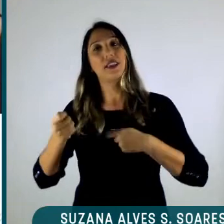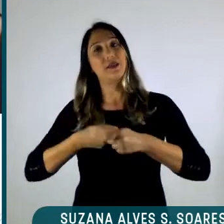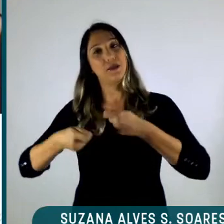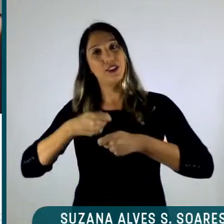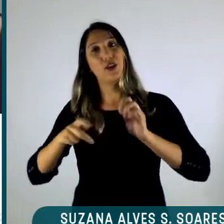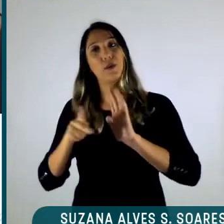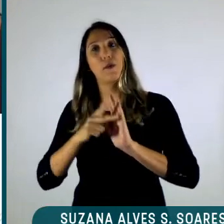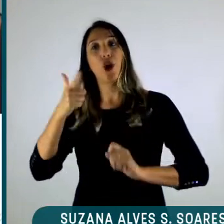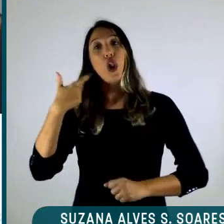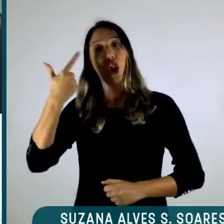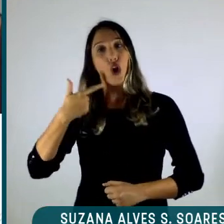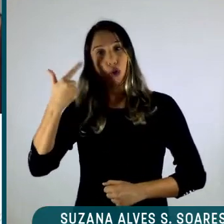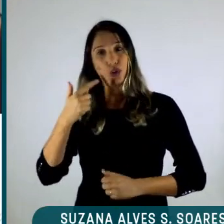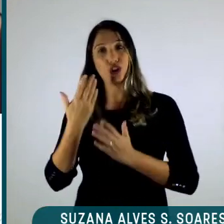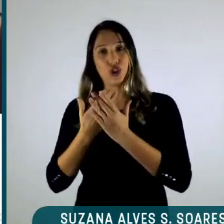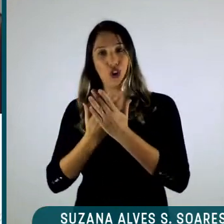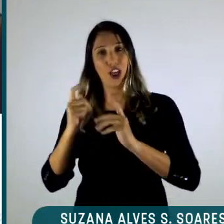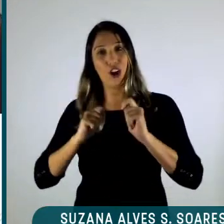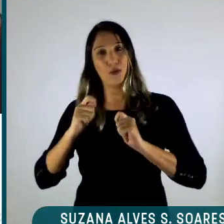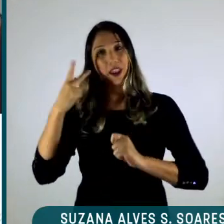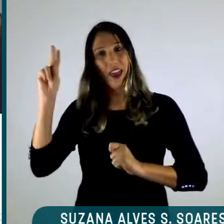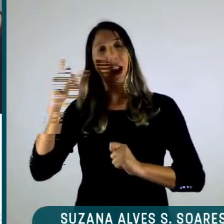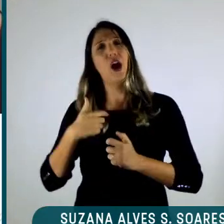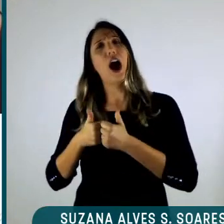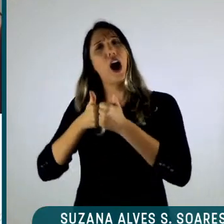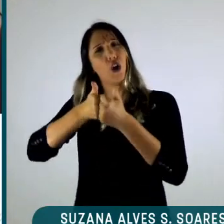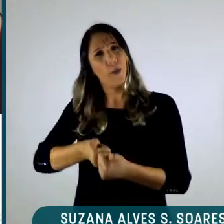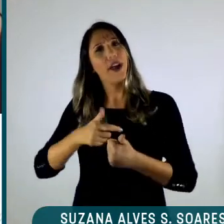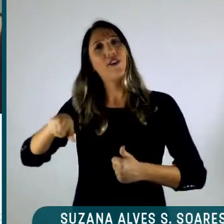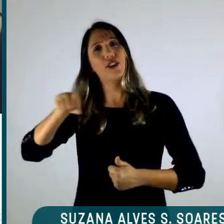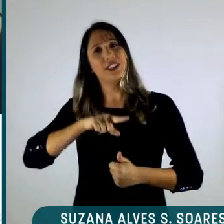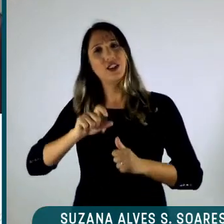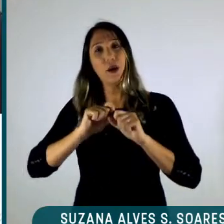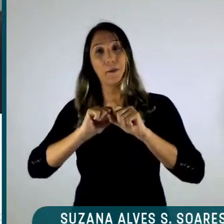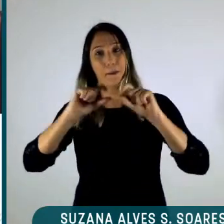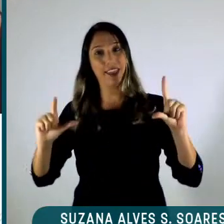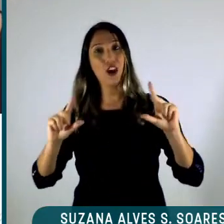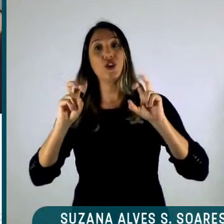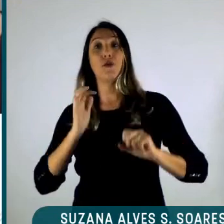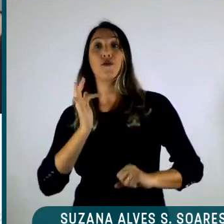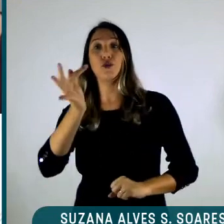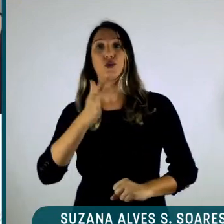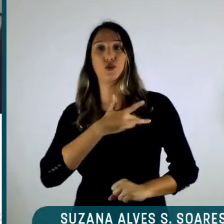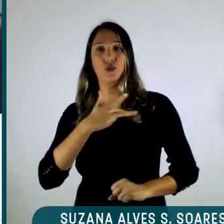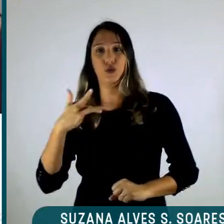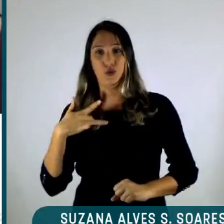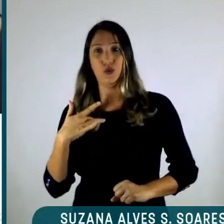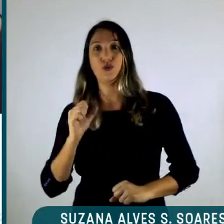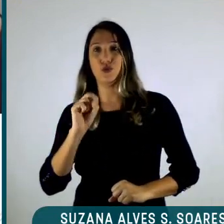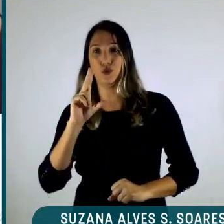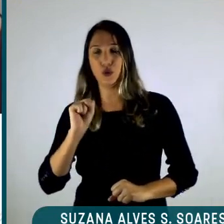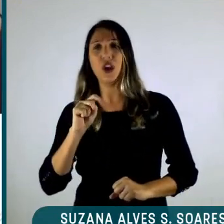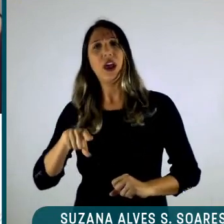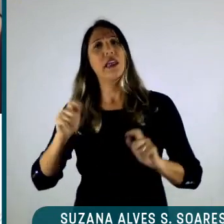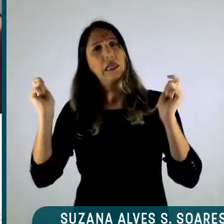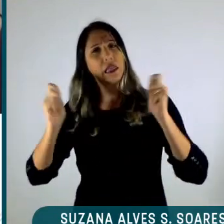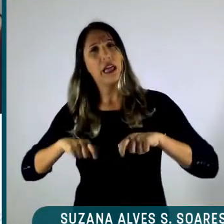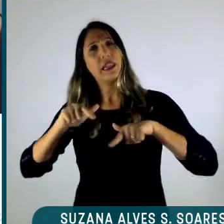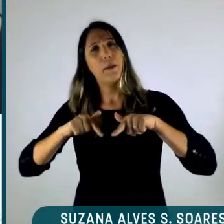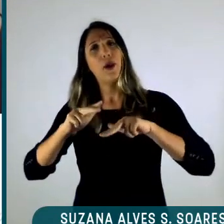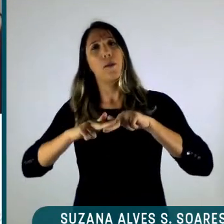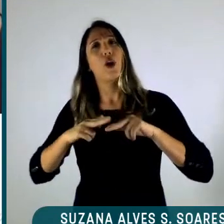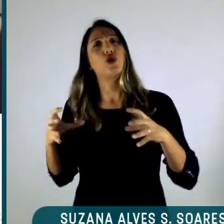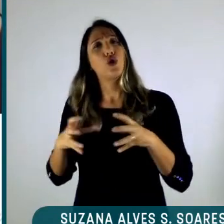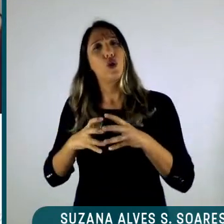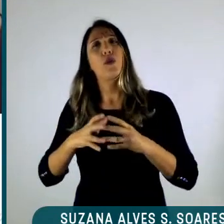I'm a master's degree student at the London School of Economics. I'll be here with you today at this panel, Future